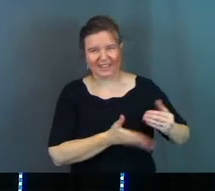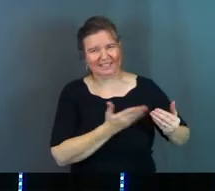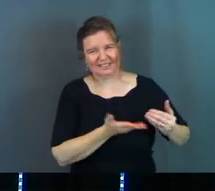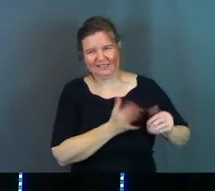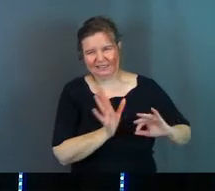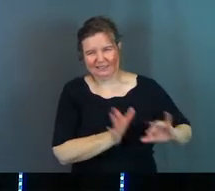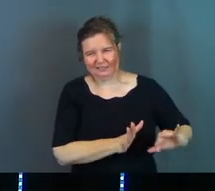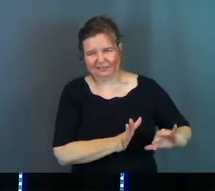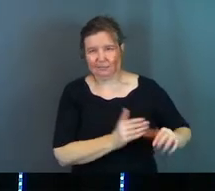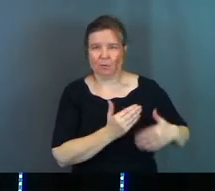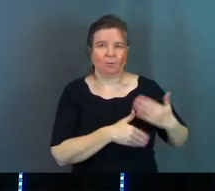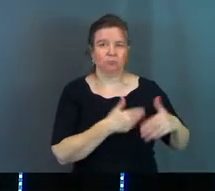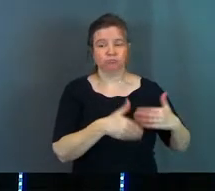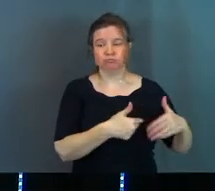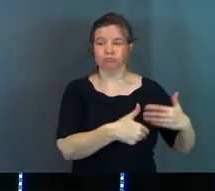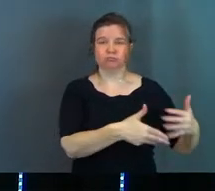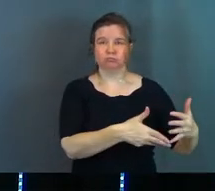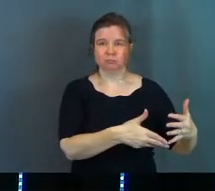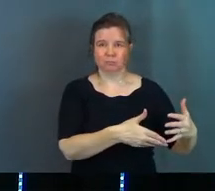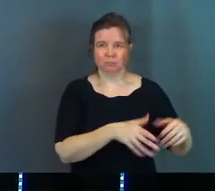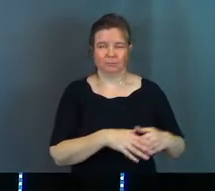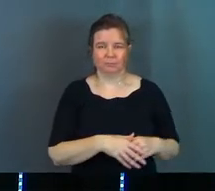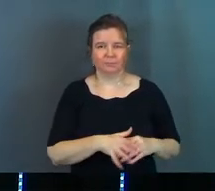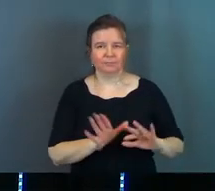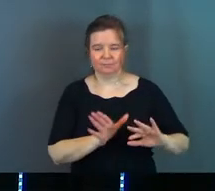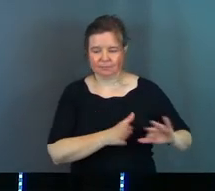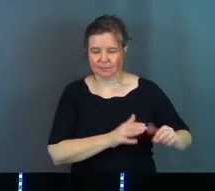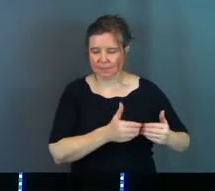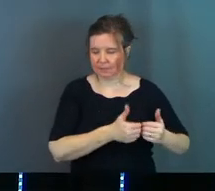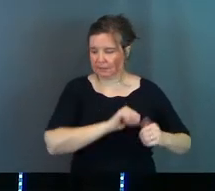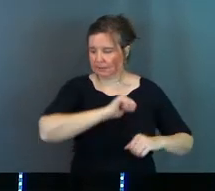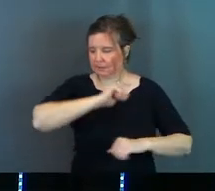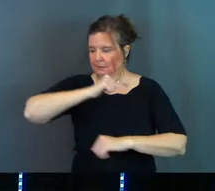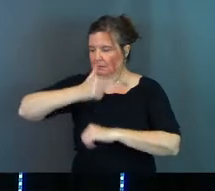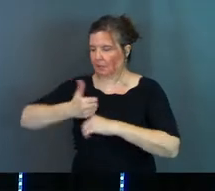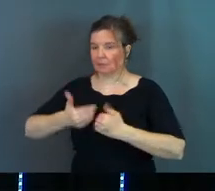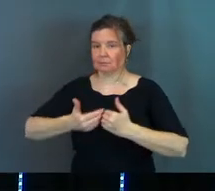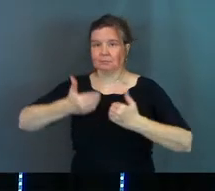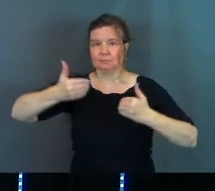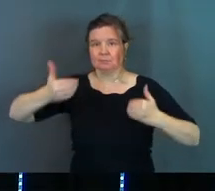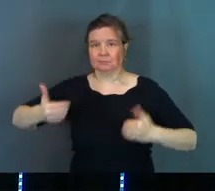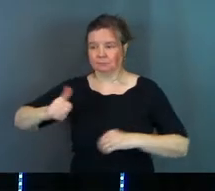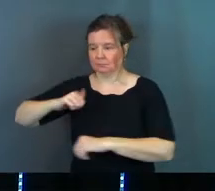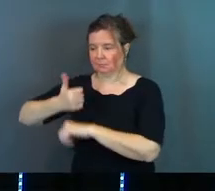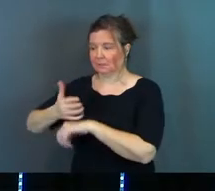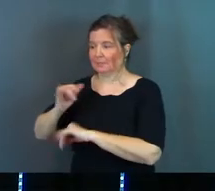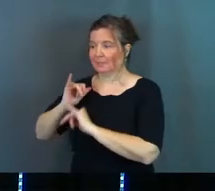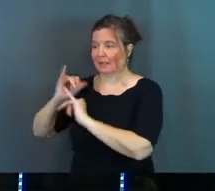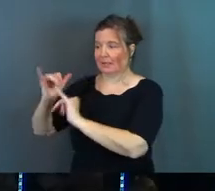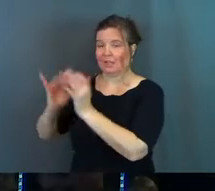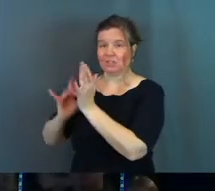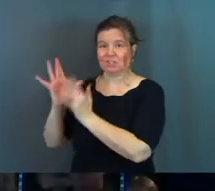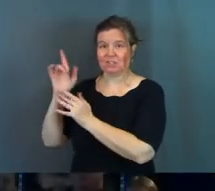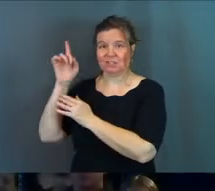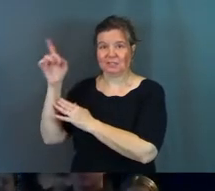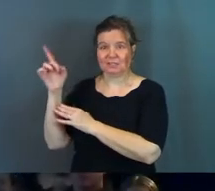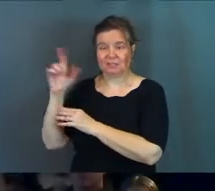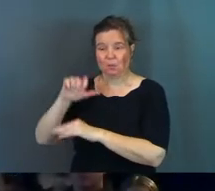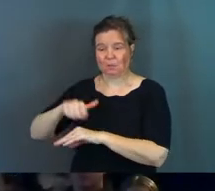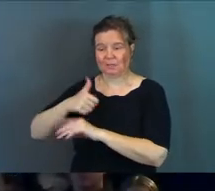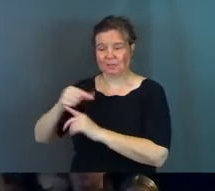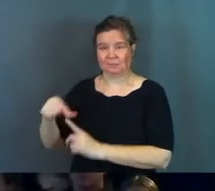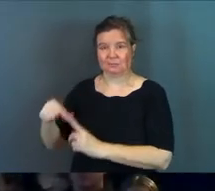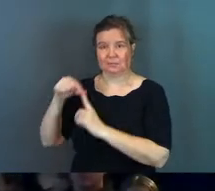to do. You just go with the flow. But we're going to set you apart to be like Jesus Christ. And we're going to set you